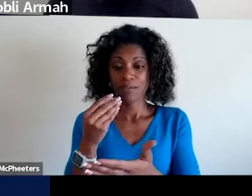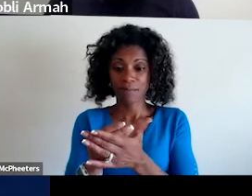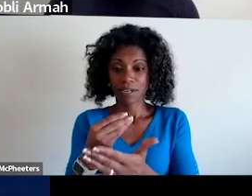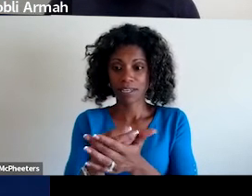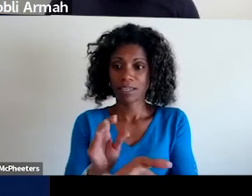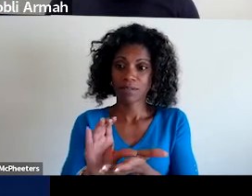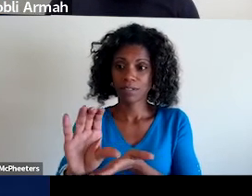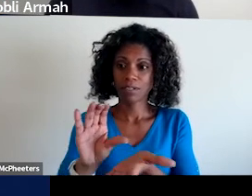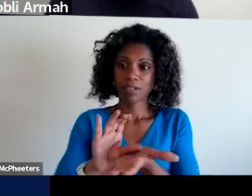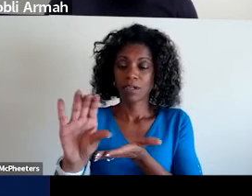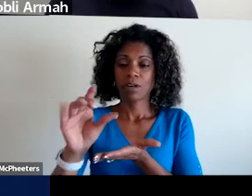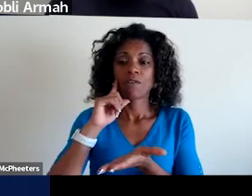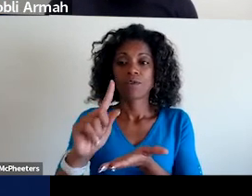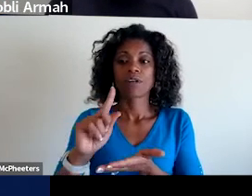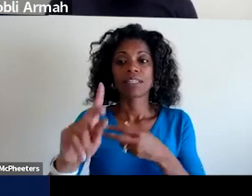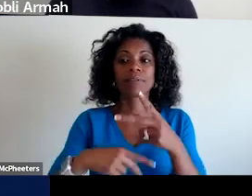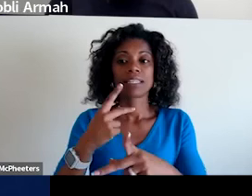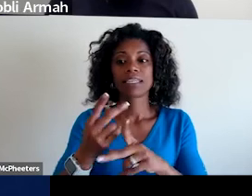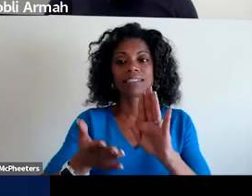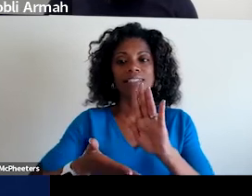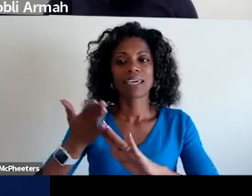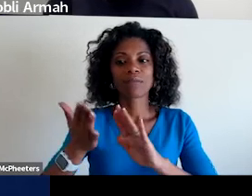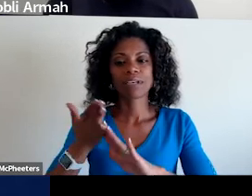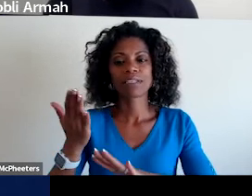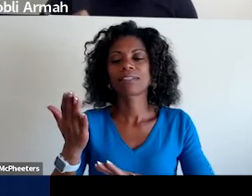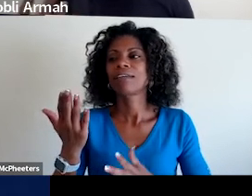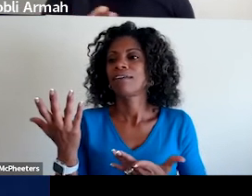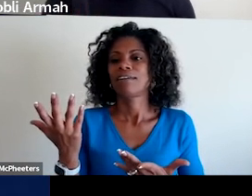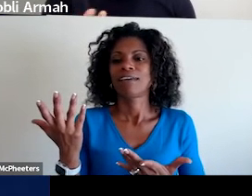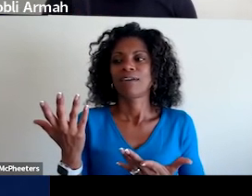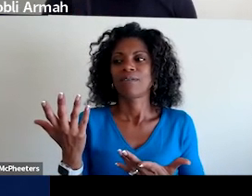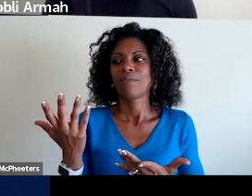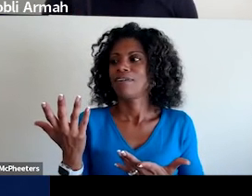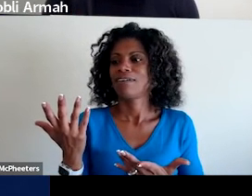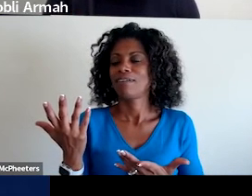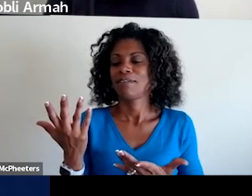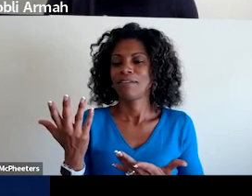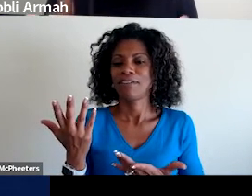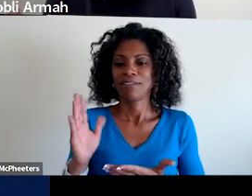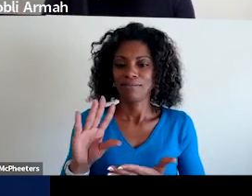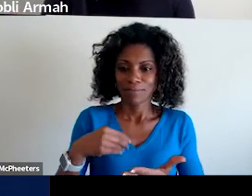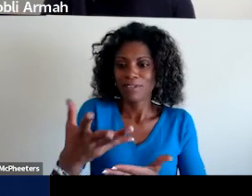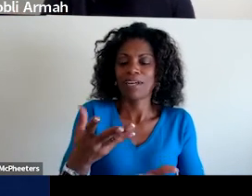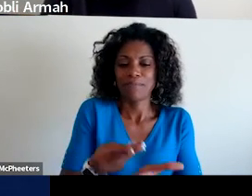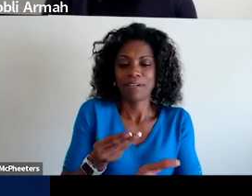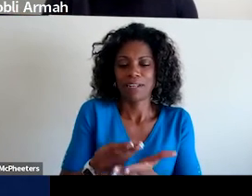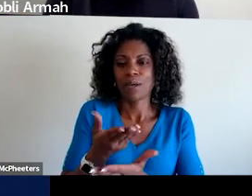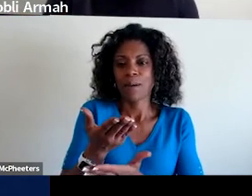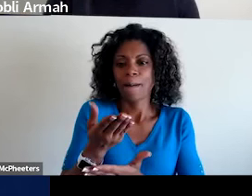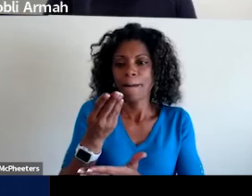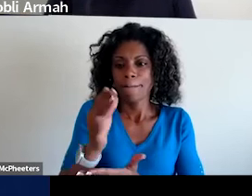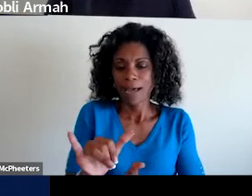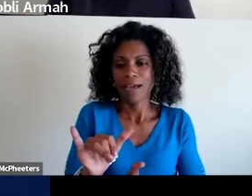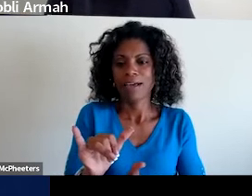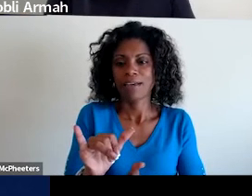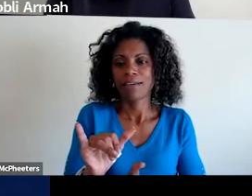work about constitutional preservation of justice, and they were able to identify with that. And I won't name who the funders